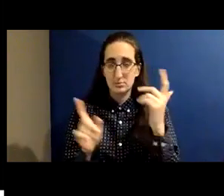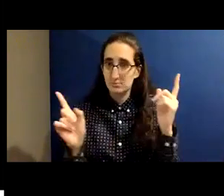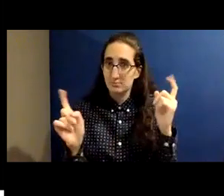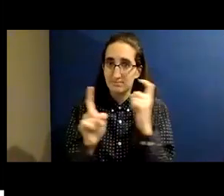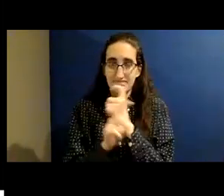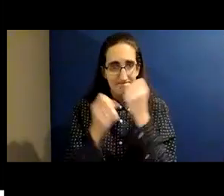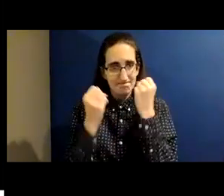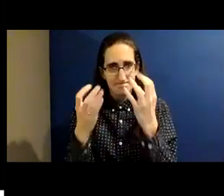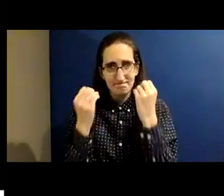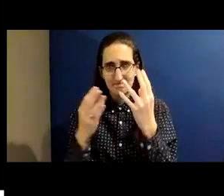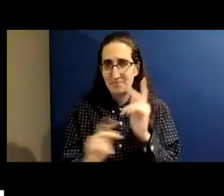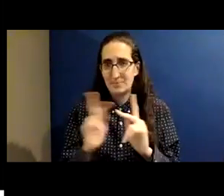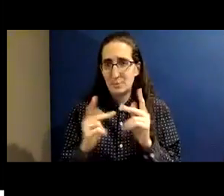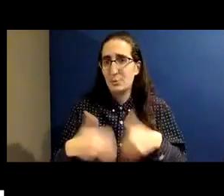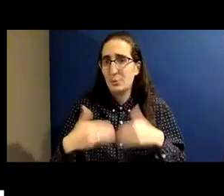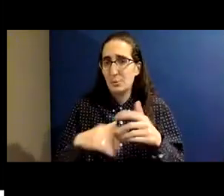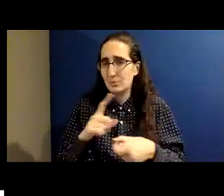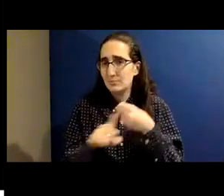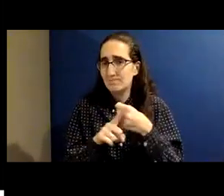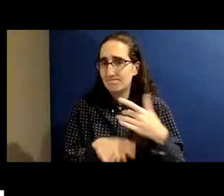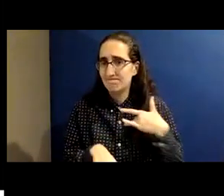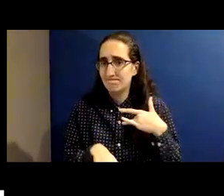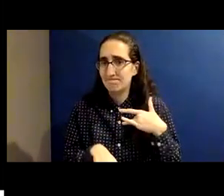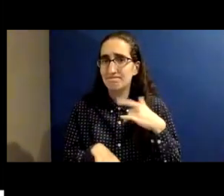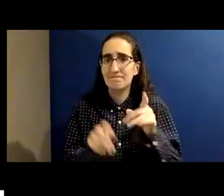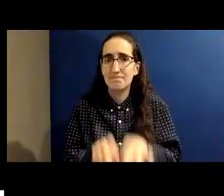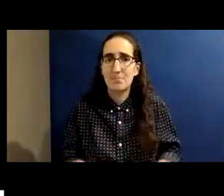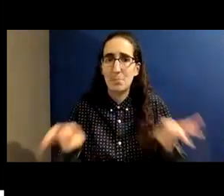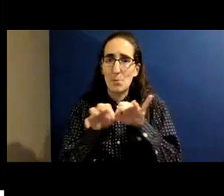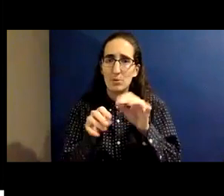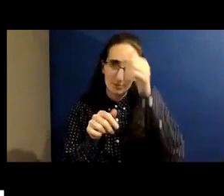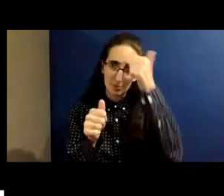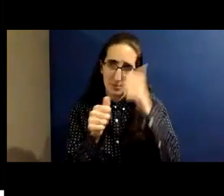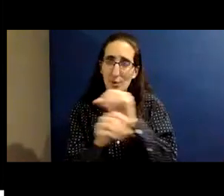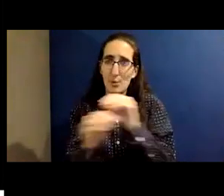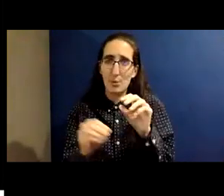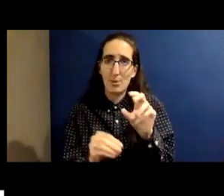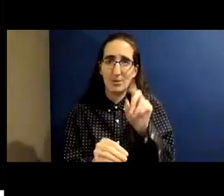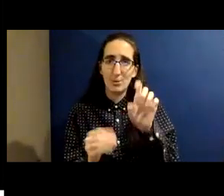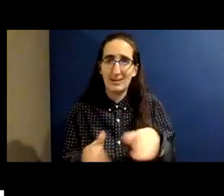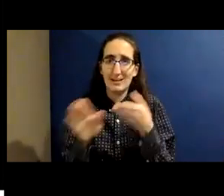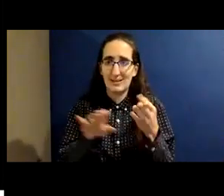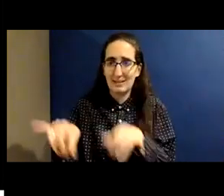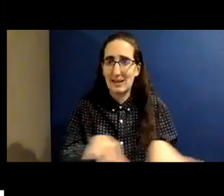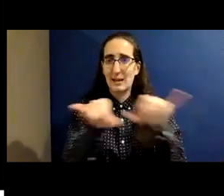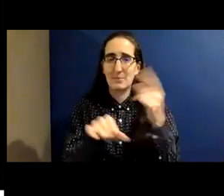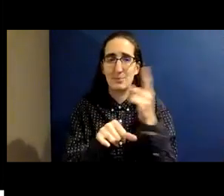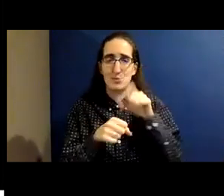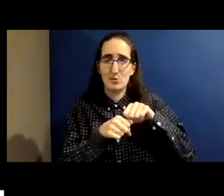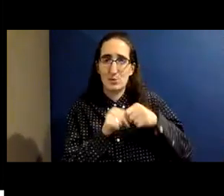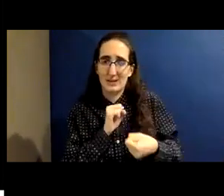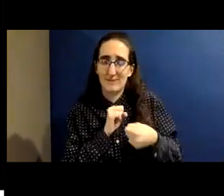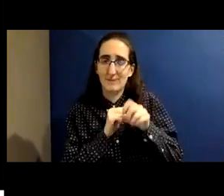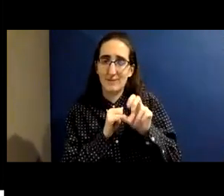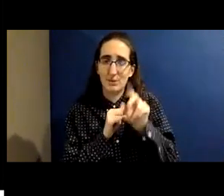for many, many people. And it's important to remember that no suicide death is the same. So someone who is grieving a suicide death